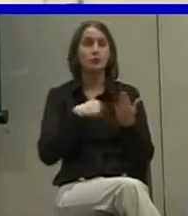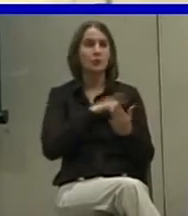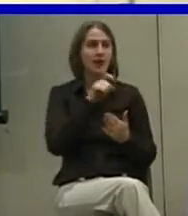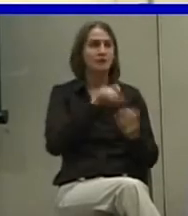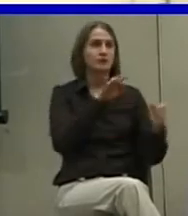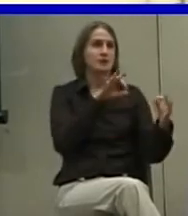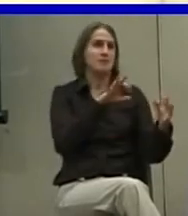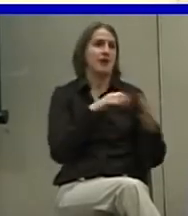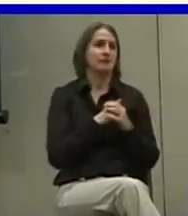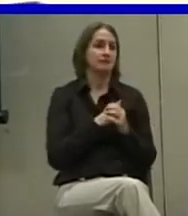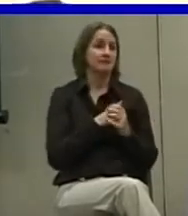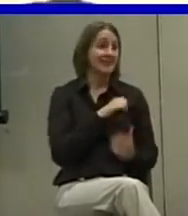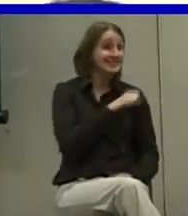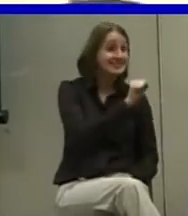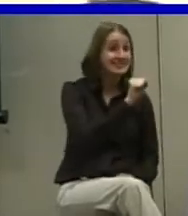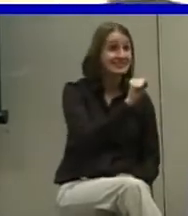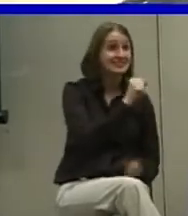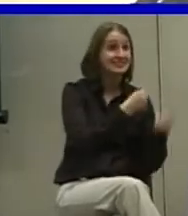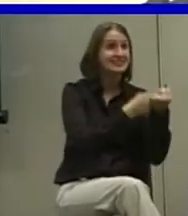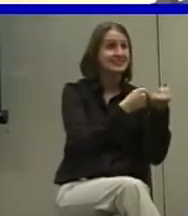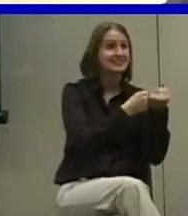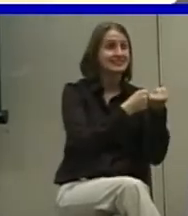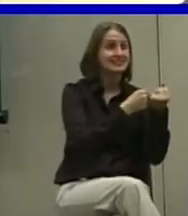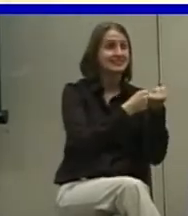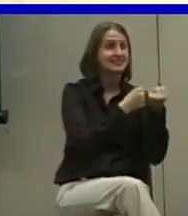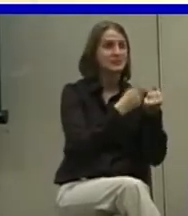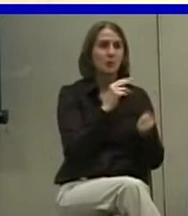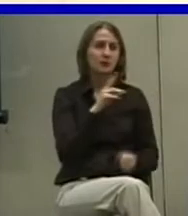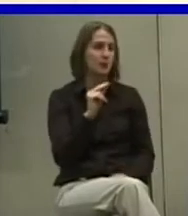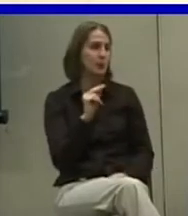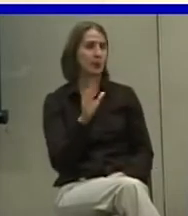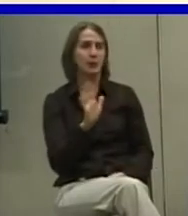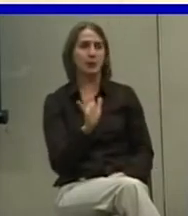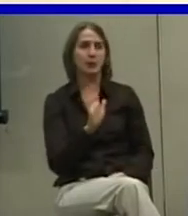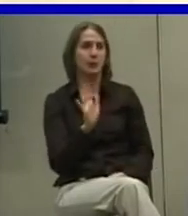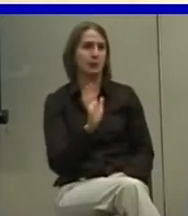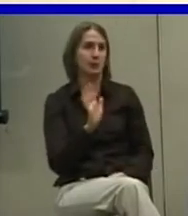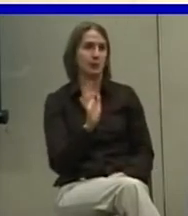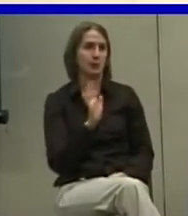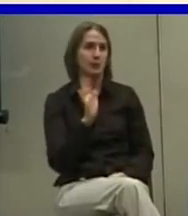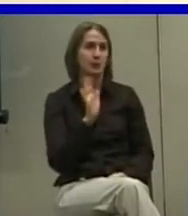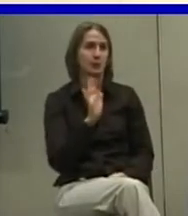say yes or no.